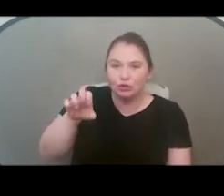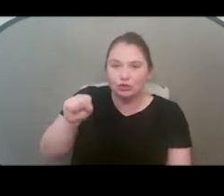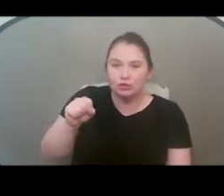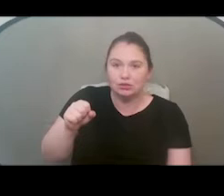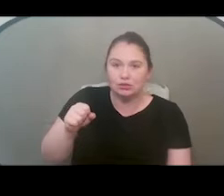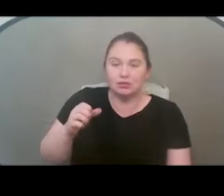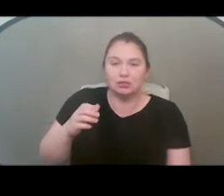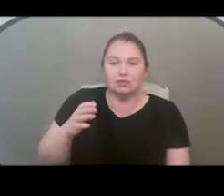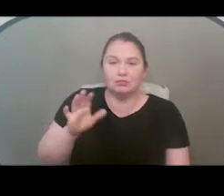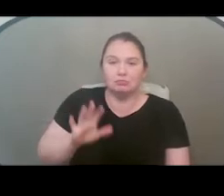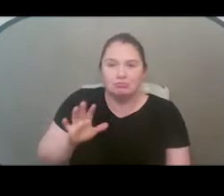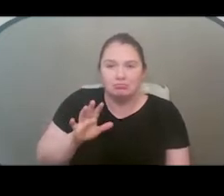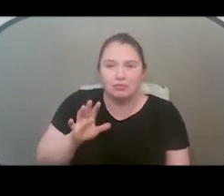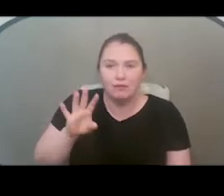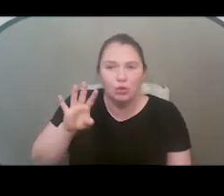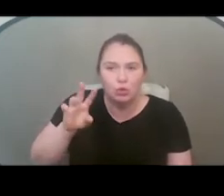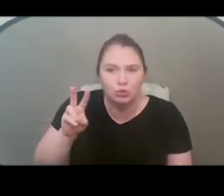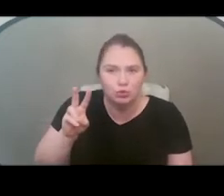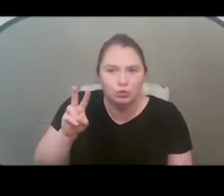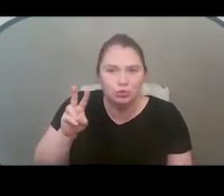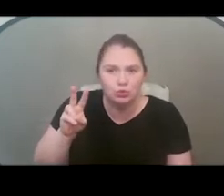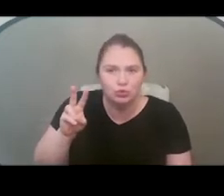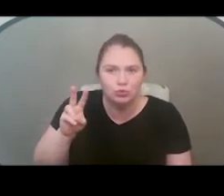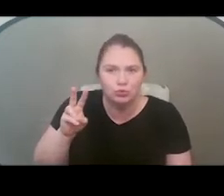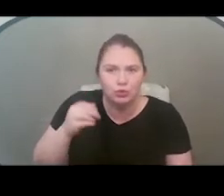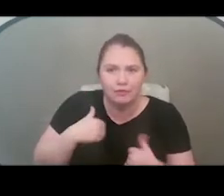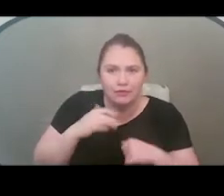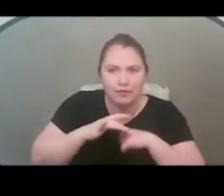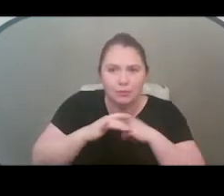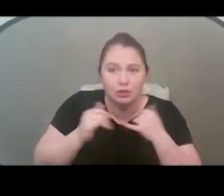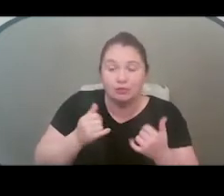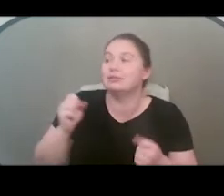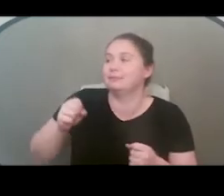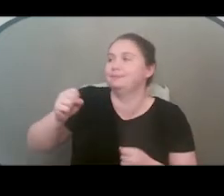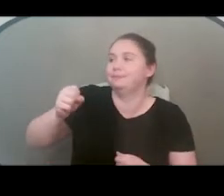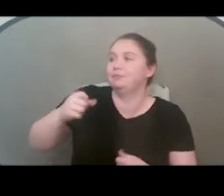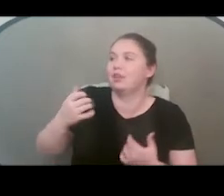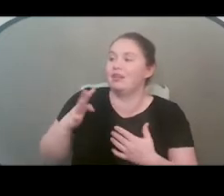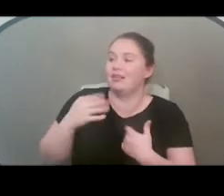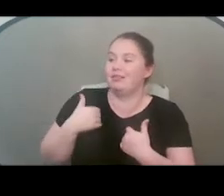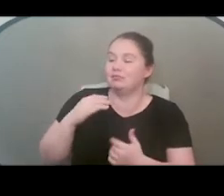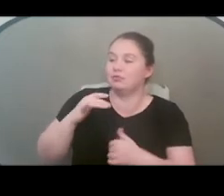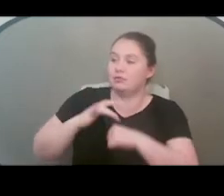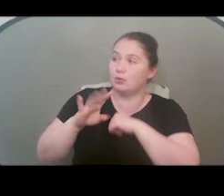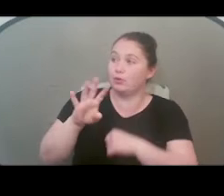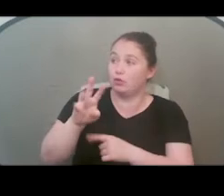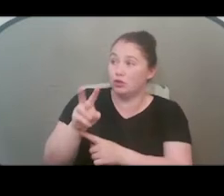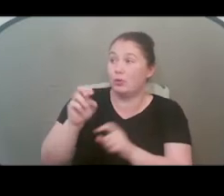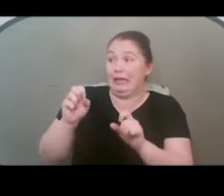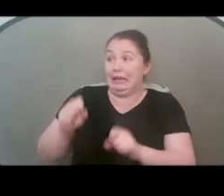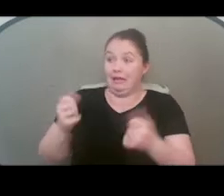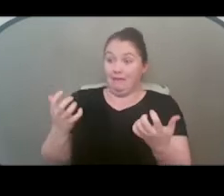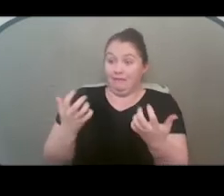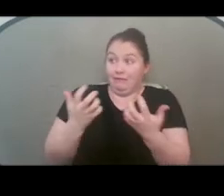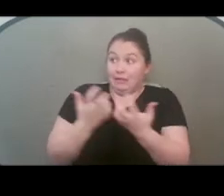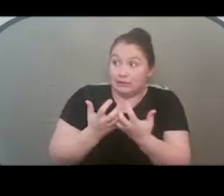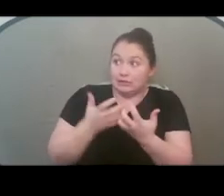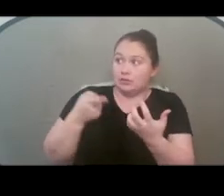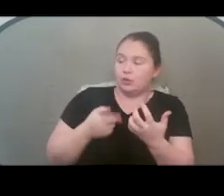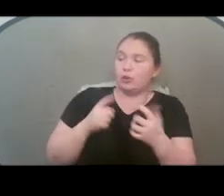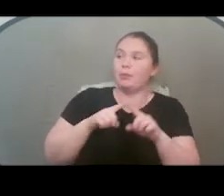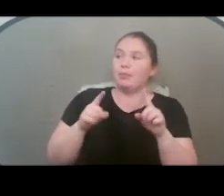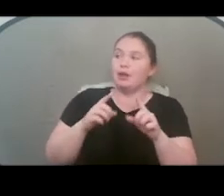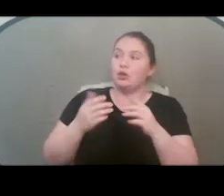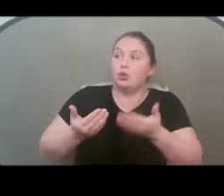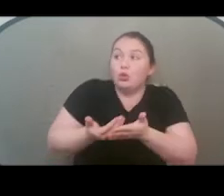42? Well, 42 is what we have available, but when you get into, we could make it work, but when you talk about a new facility, for example,